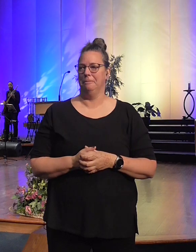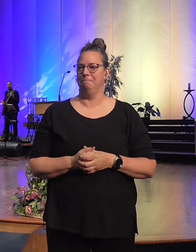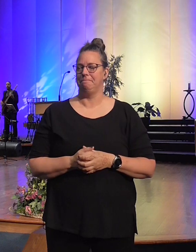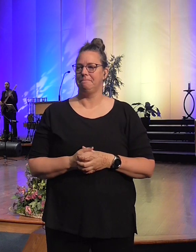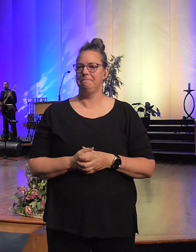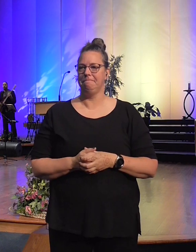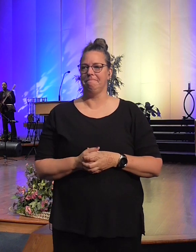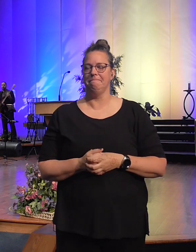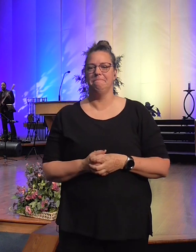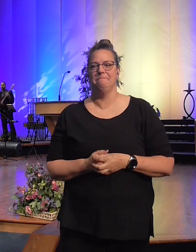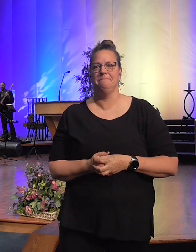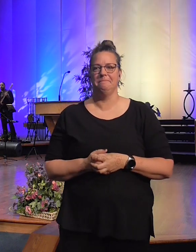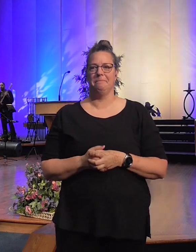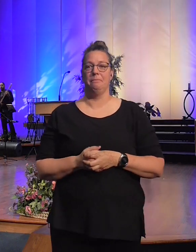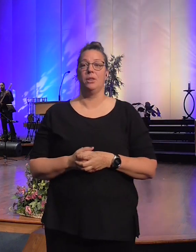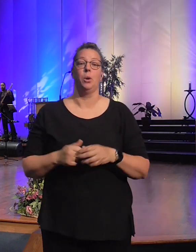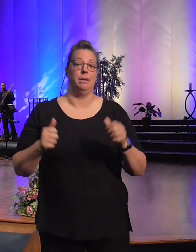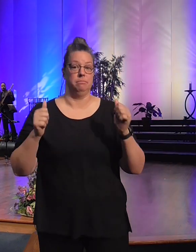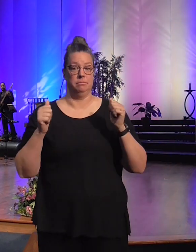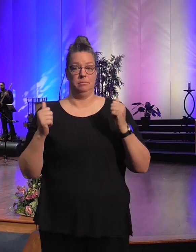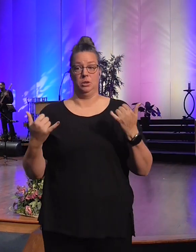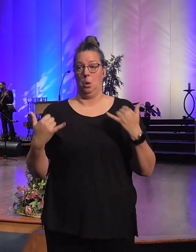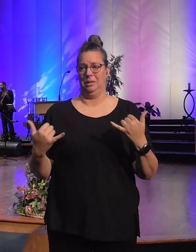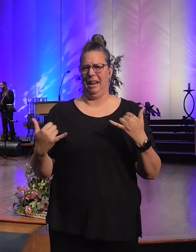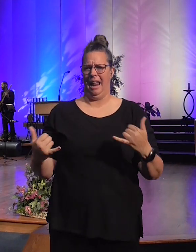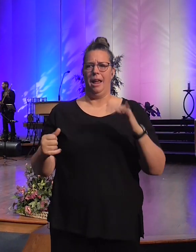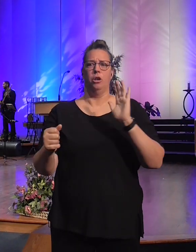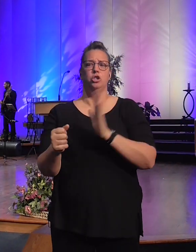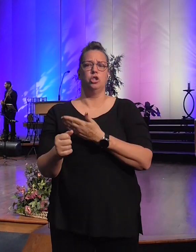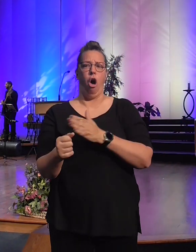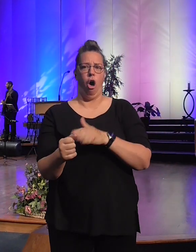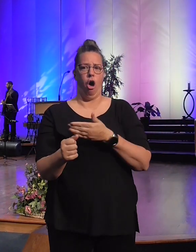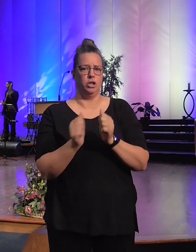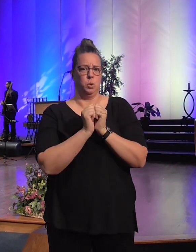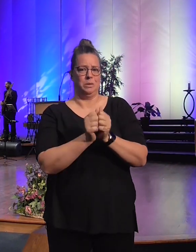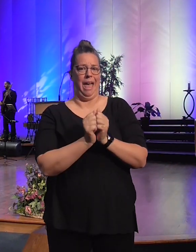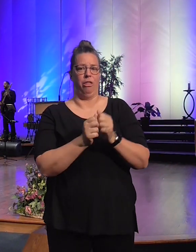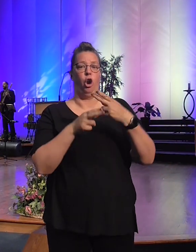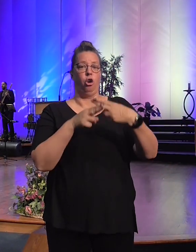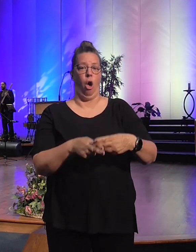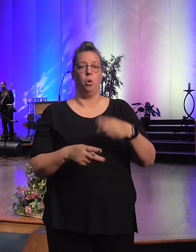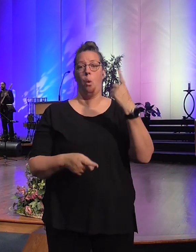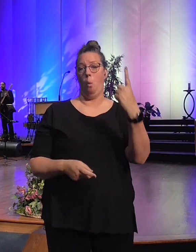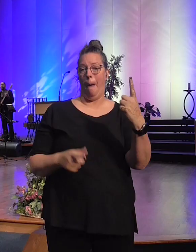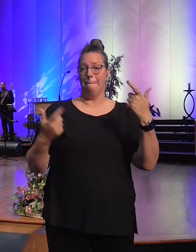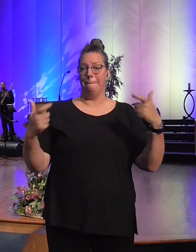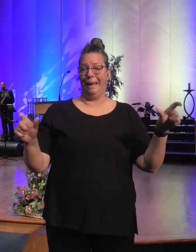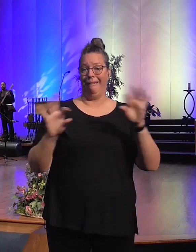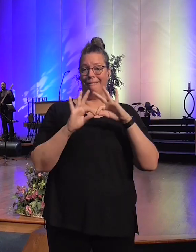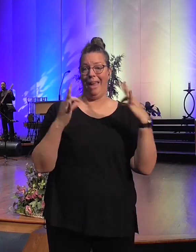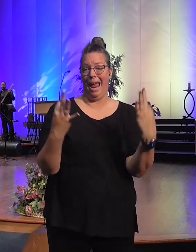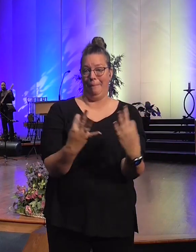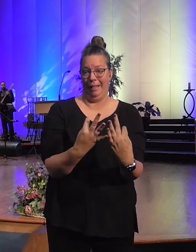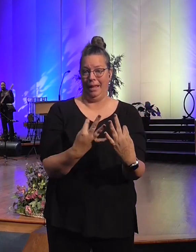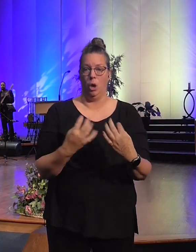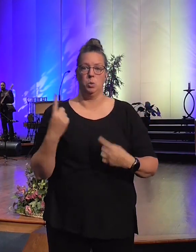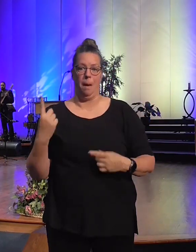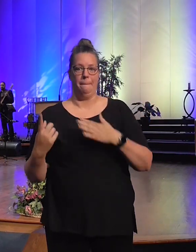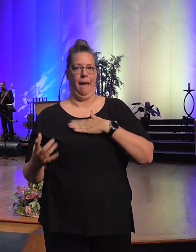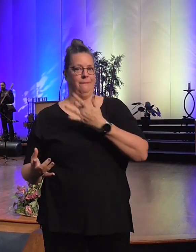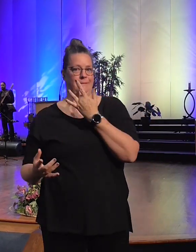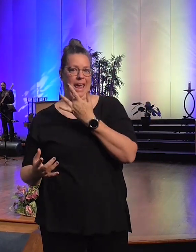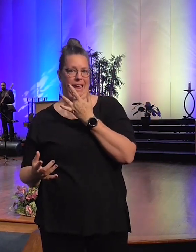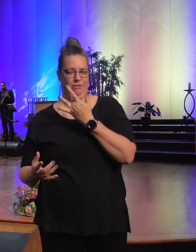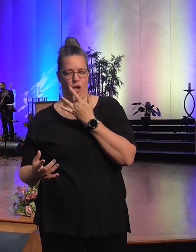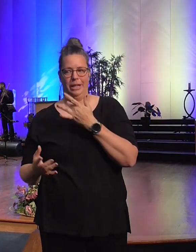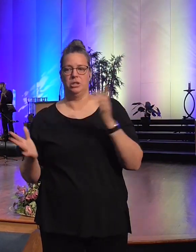All right, so we are going to sing a song together called One Big Family. It's one of my favorite ones. Gary Lynn Floyd and Robin Hackett wrote